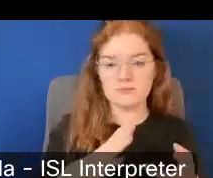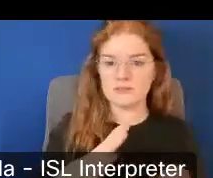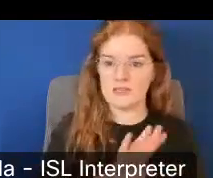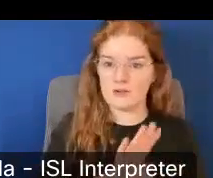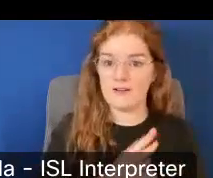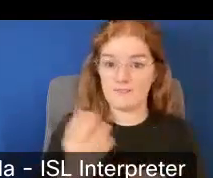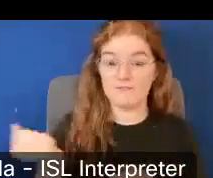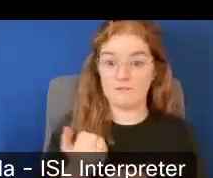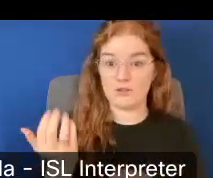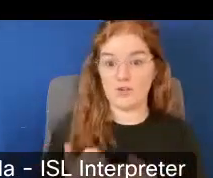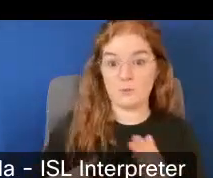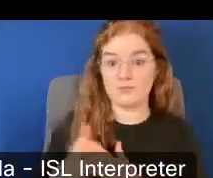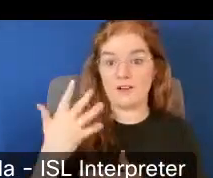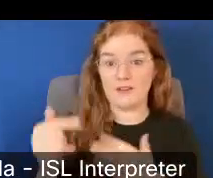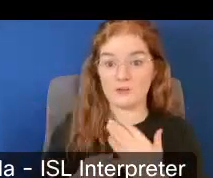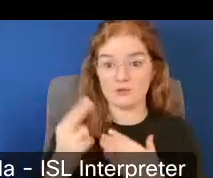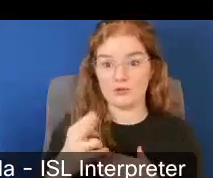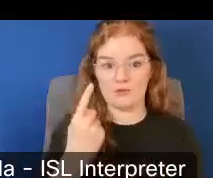to €5,000 for that.